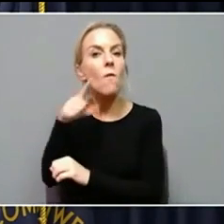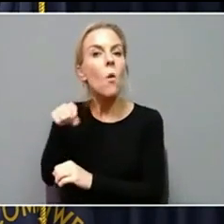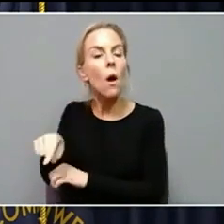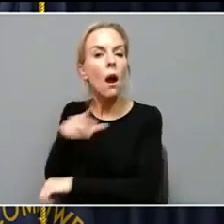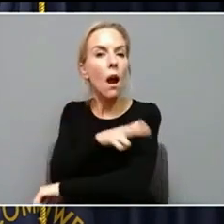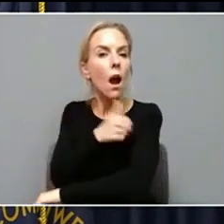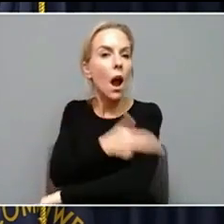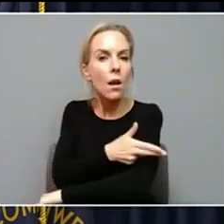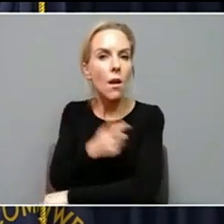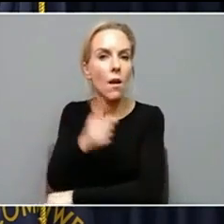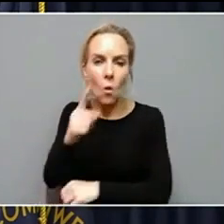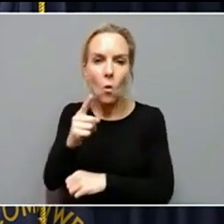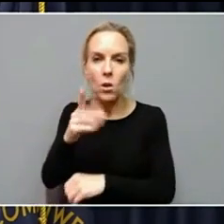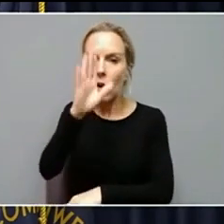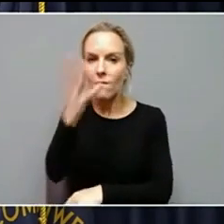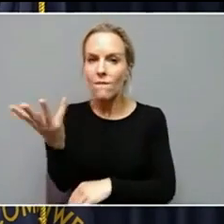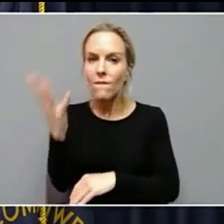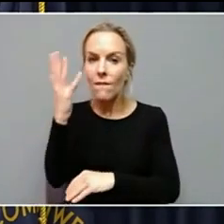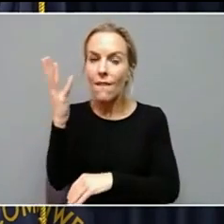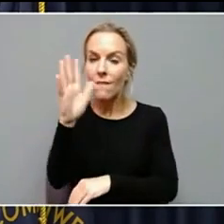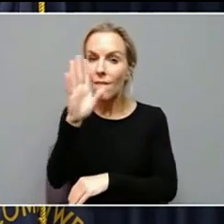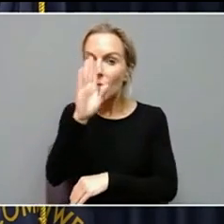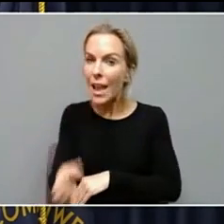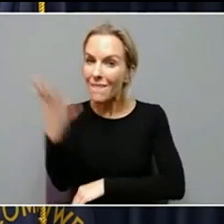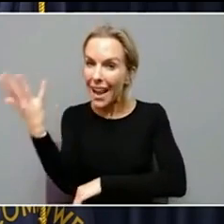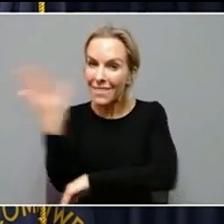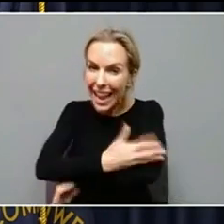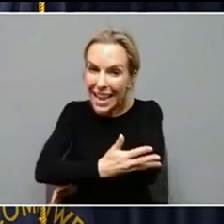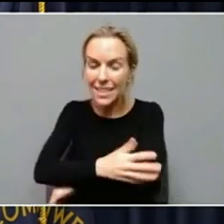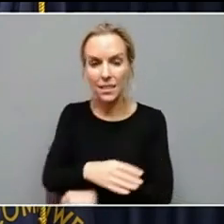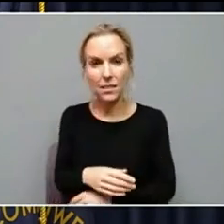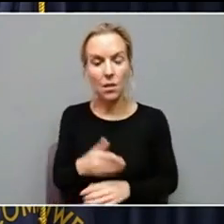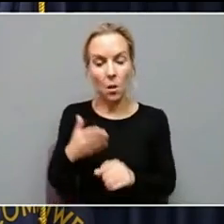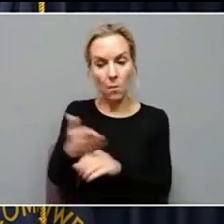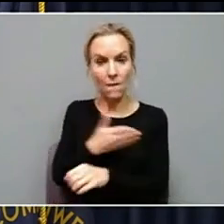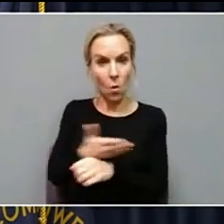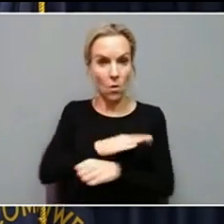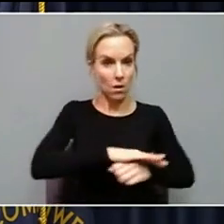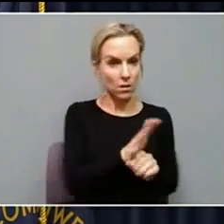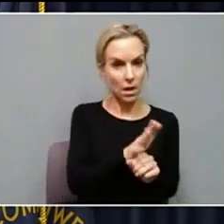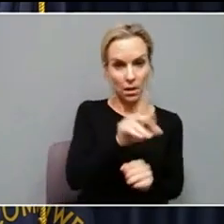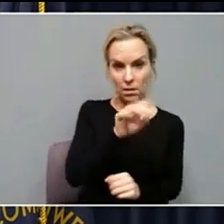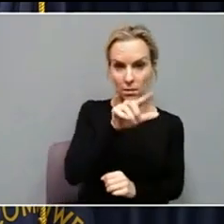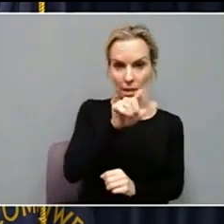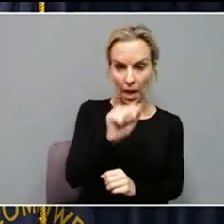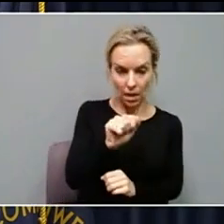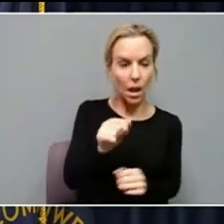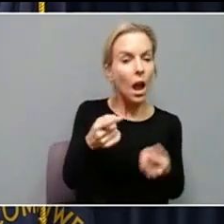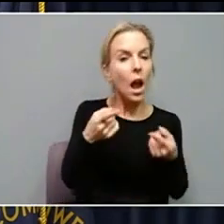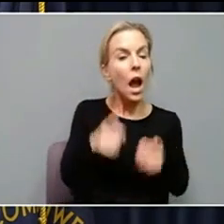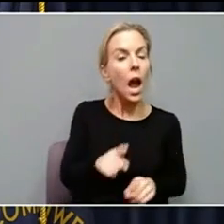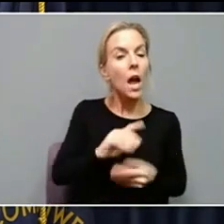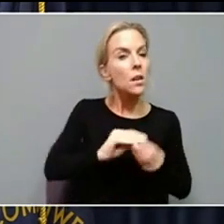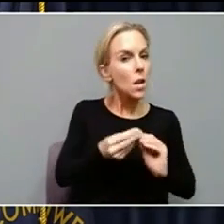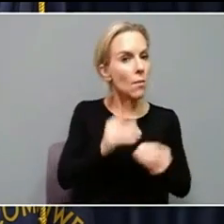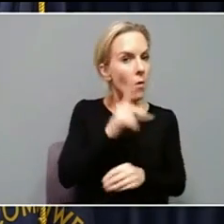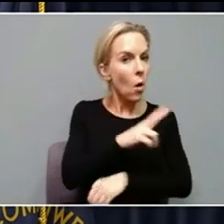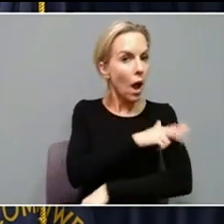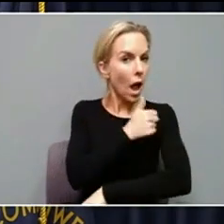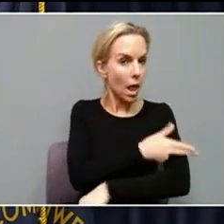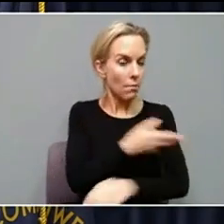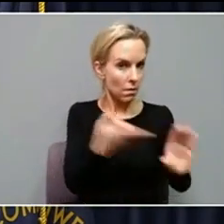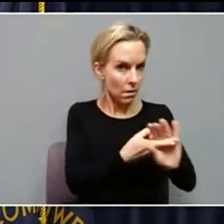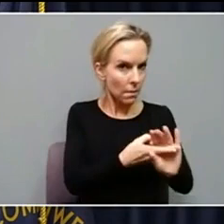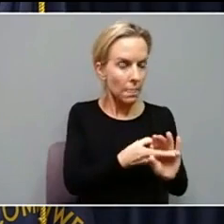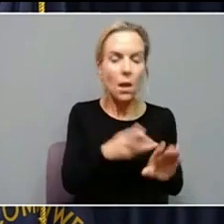for 5 straight days. Before the Delta variant, our record number of hospitalizations, this is even with the Alpha variant or